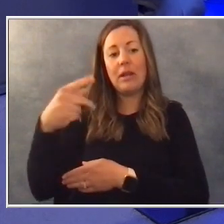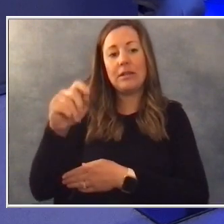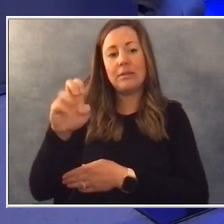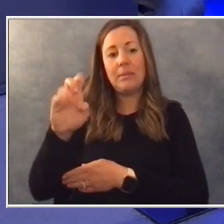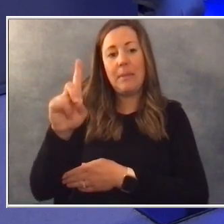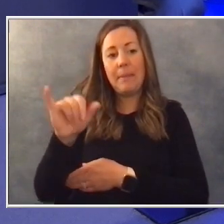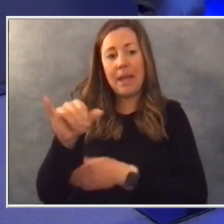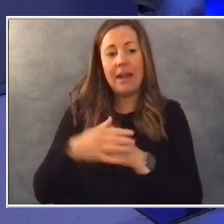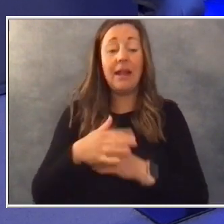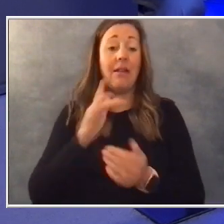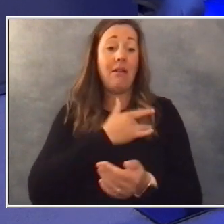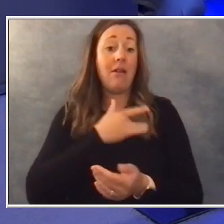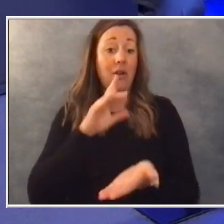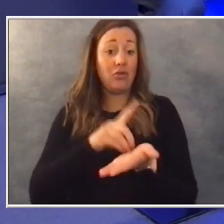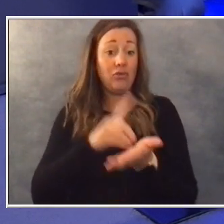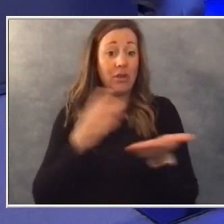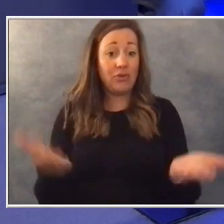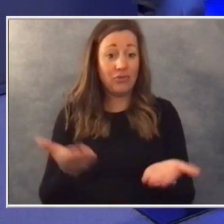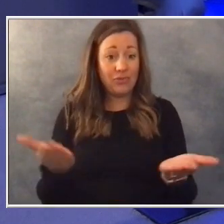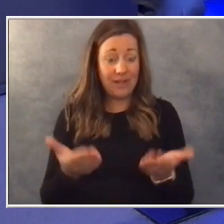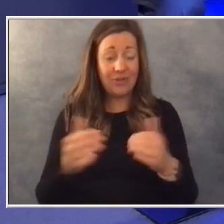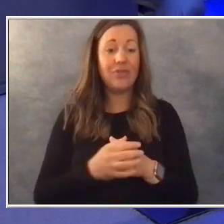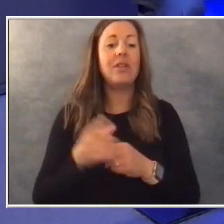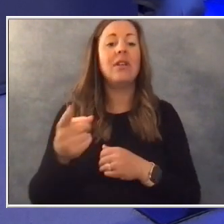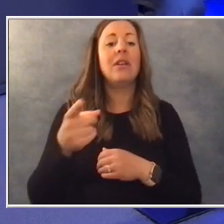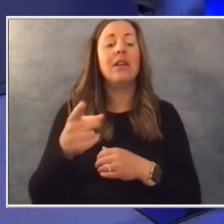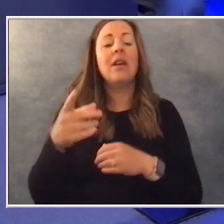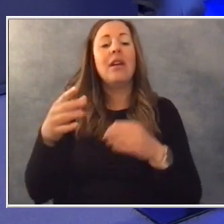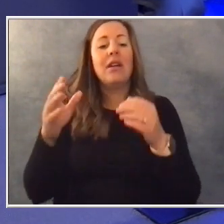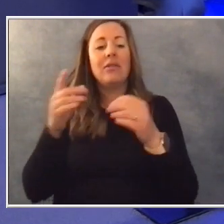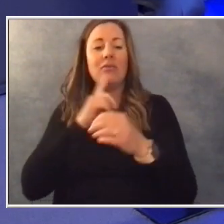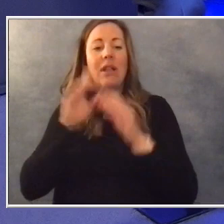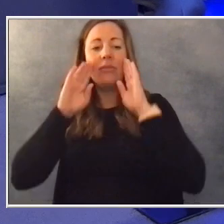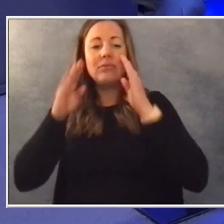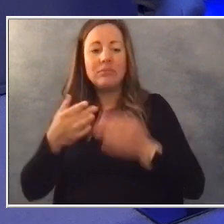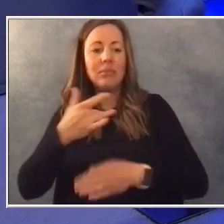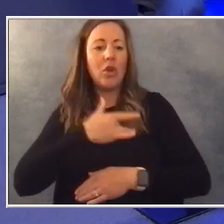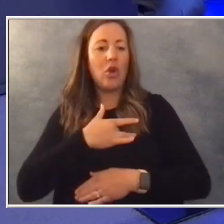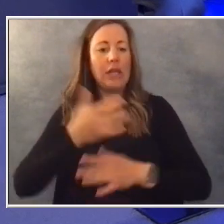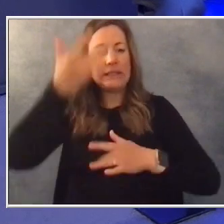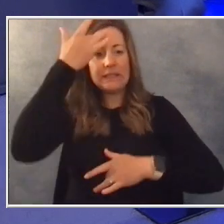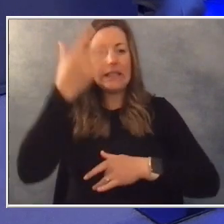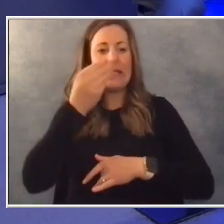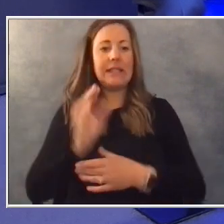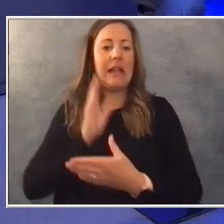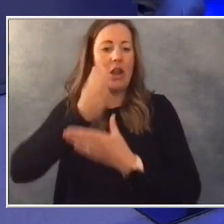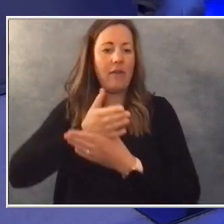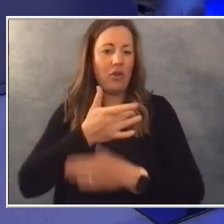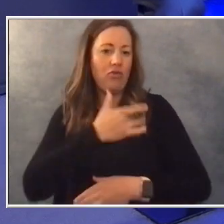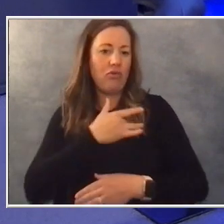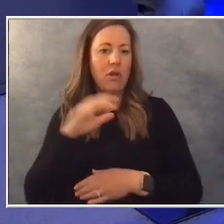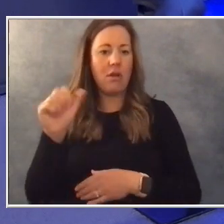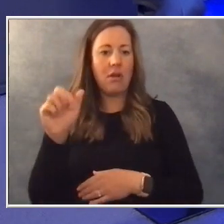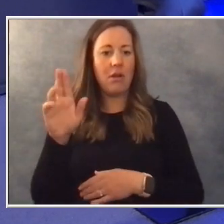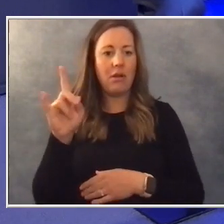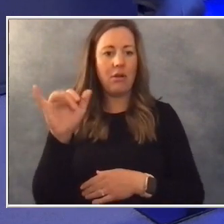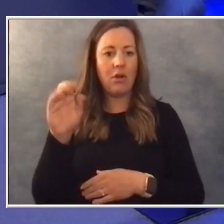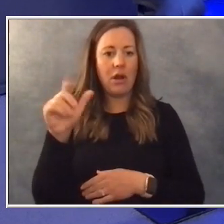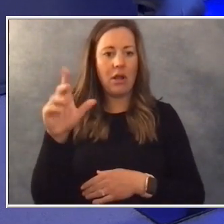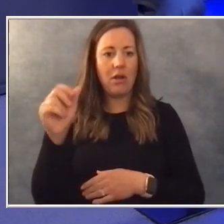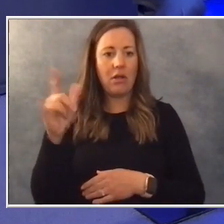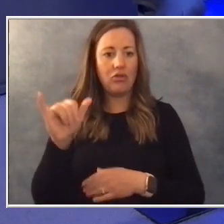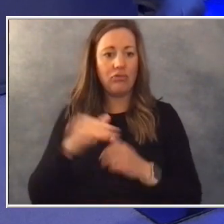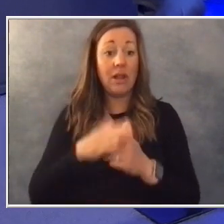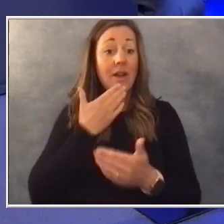health system with a subspecialty in cardiovascular disease and interventional cardiology. Gentlemen, good to see you both. Thank you. Good